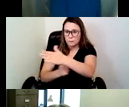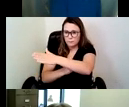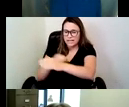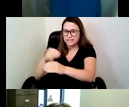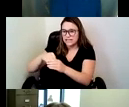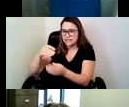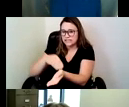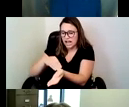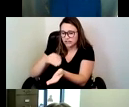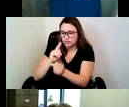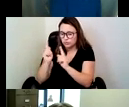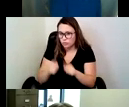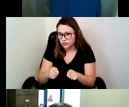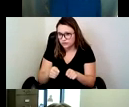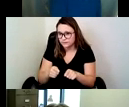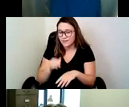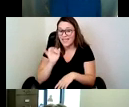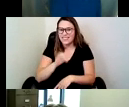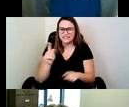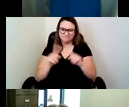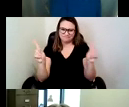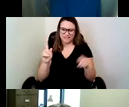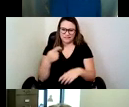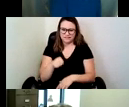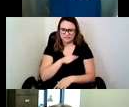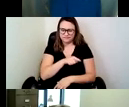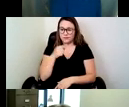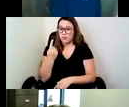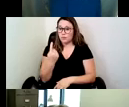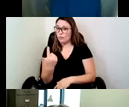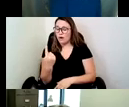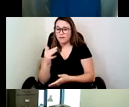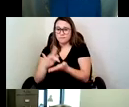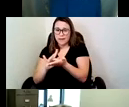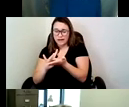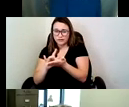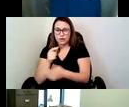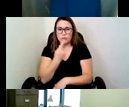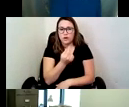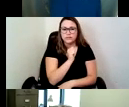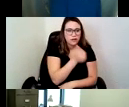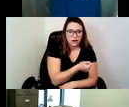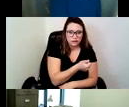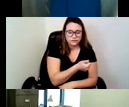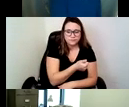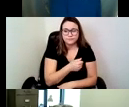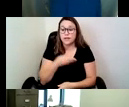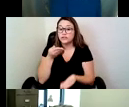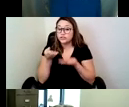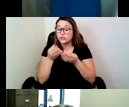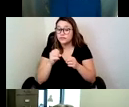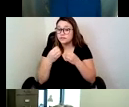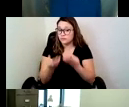So that's pretty much the only difference. One is medically based and one is not. But the services that are provided, the